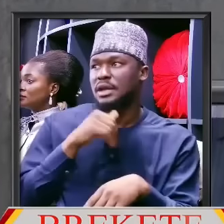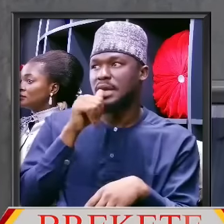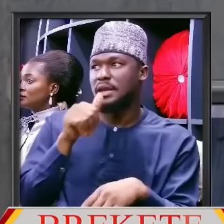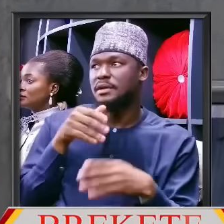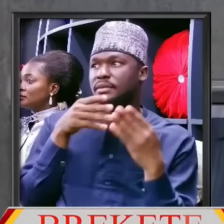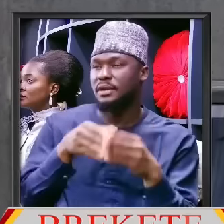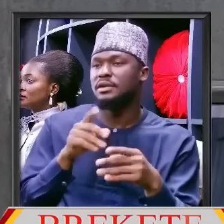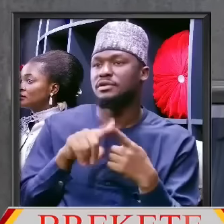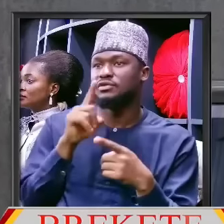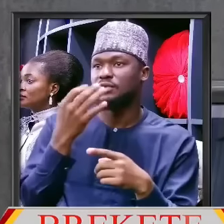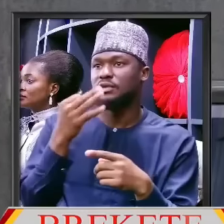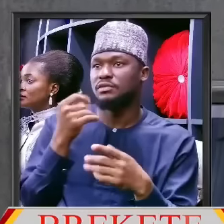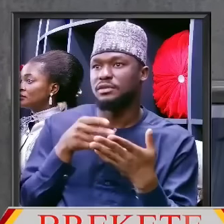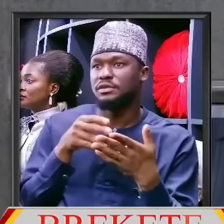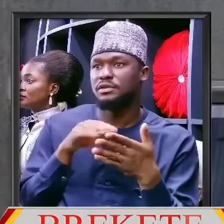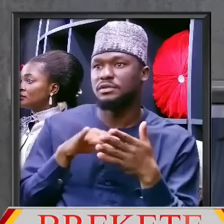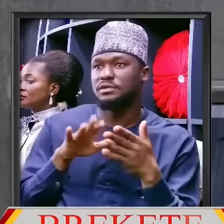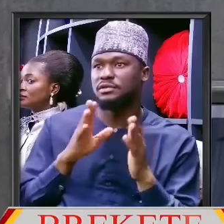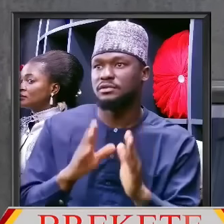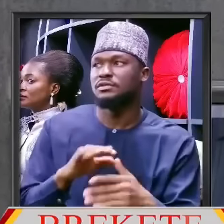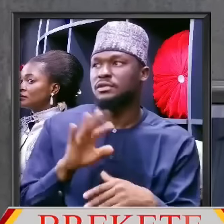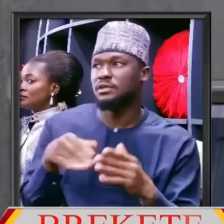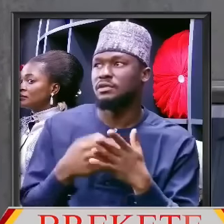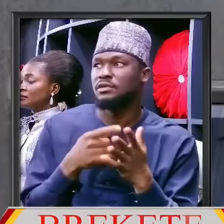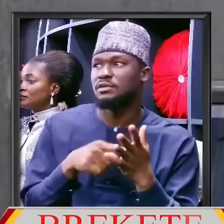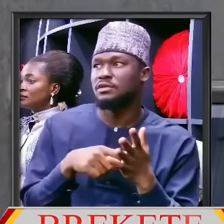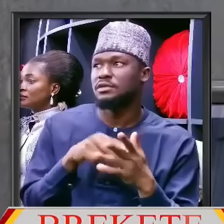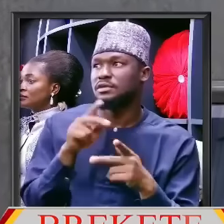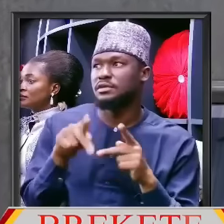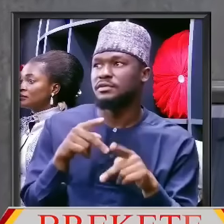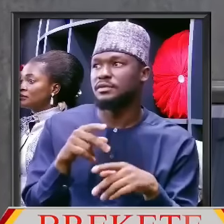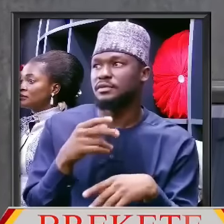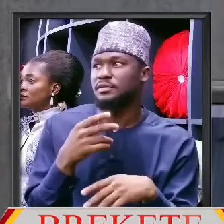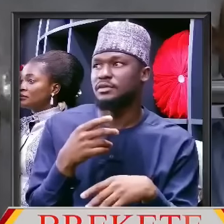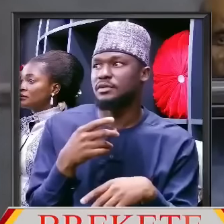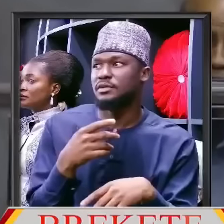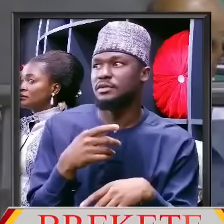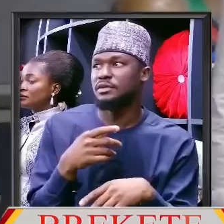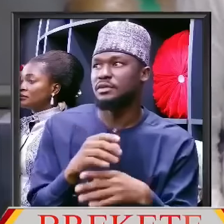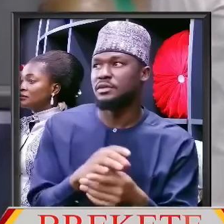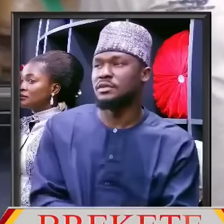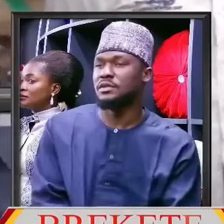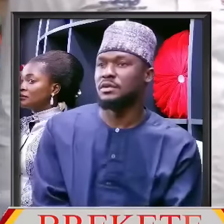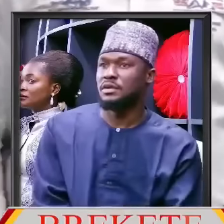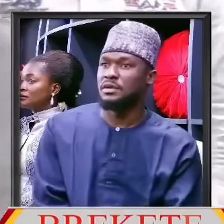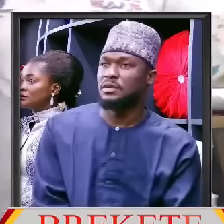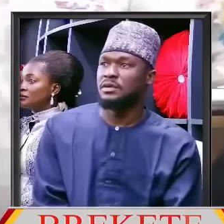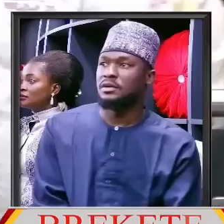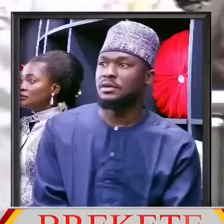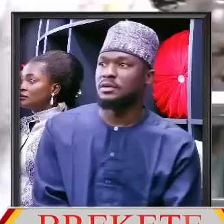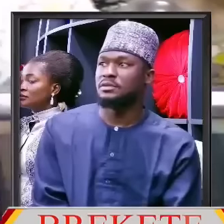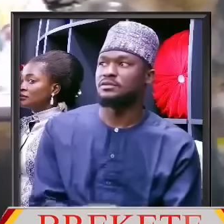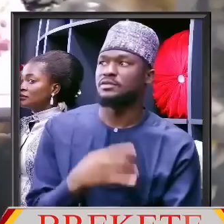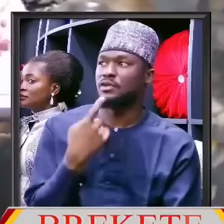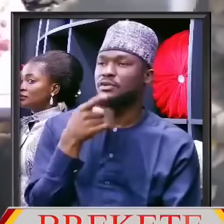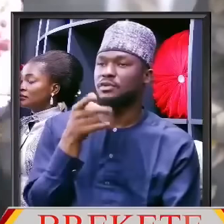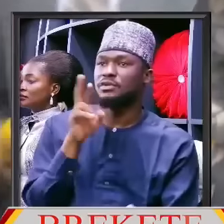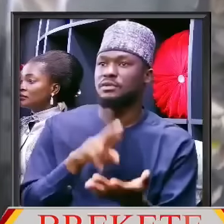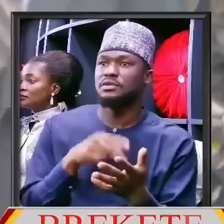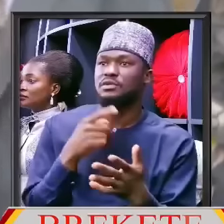one of the students. Okay. All these people, hold the microphone. All these people, give them back. These people won't they